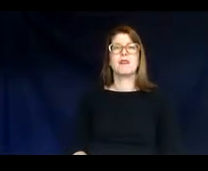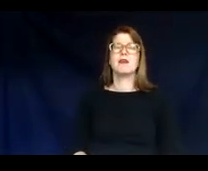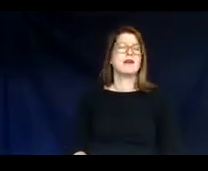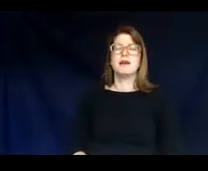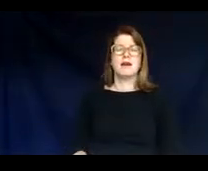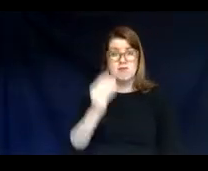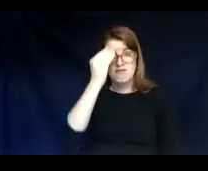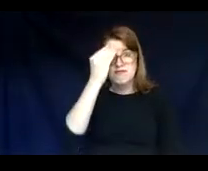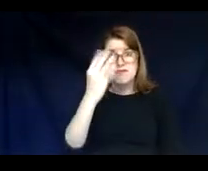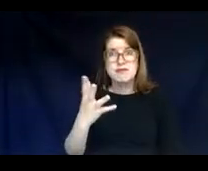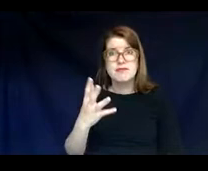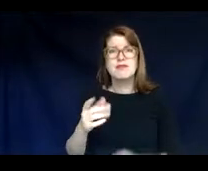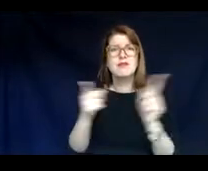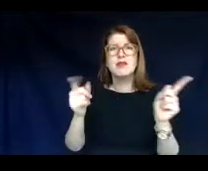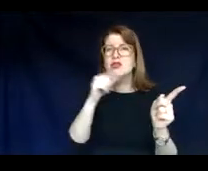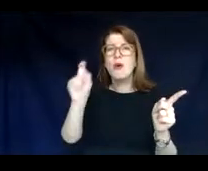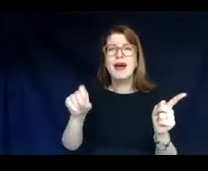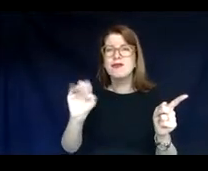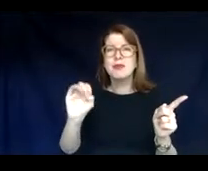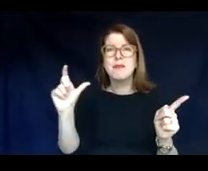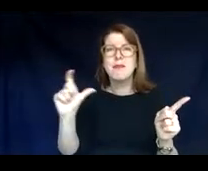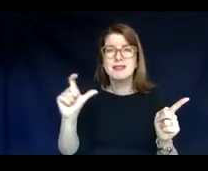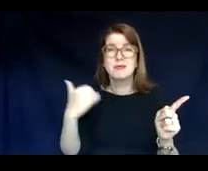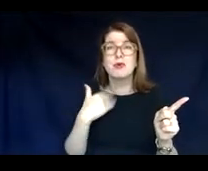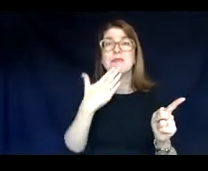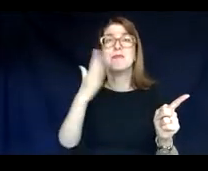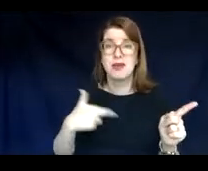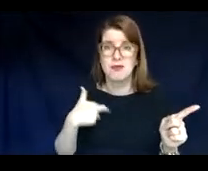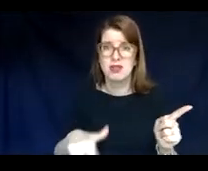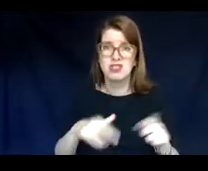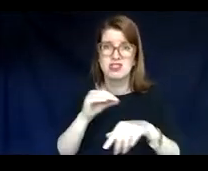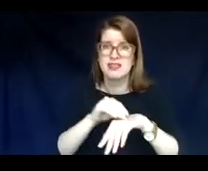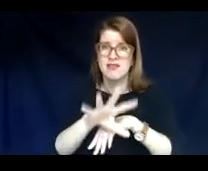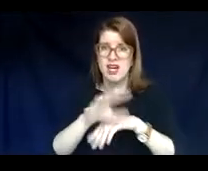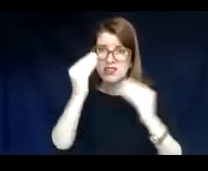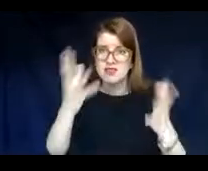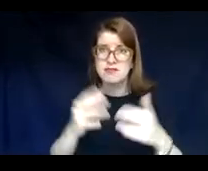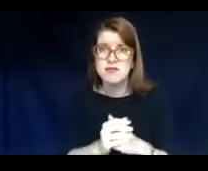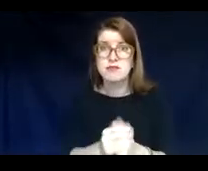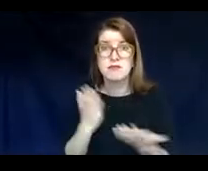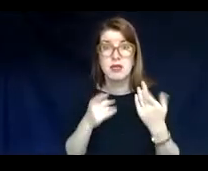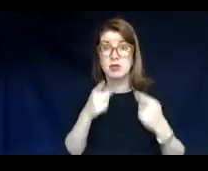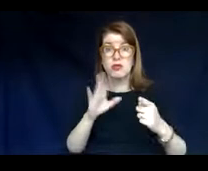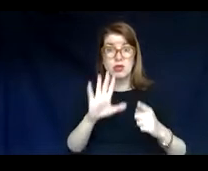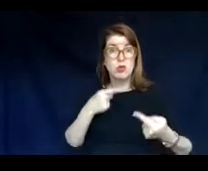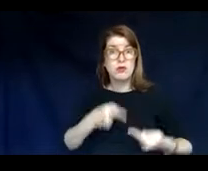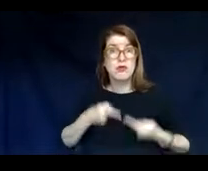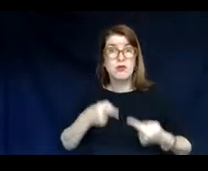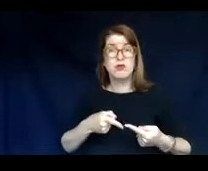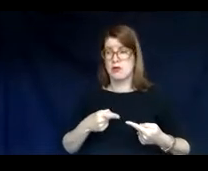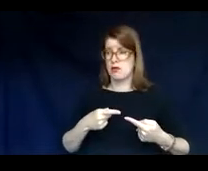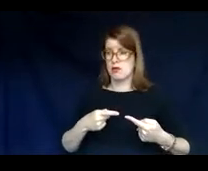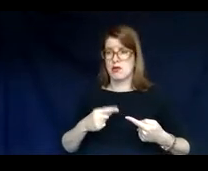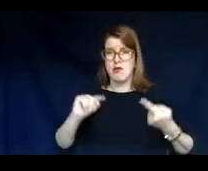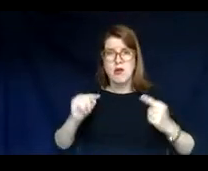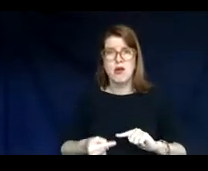And by the way, you don't have to be Muslim to receive bad religious advice. Maybe in your pain and anguish, people have said